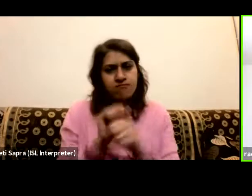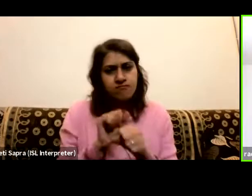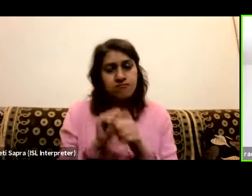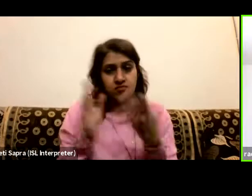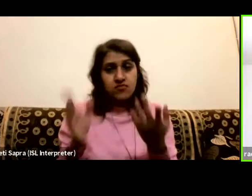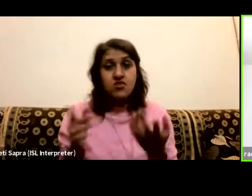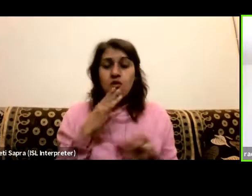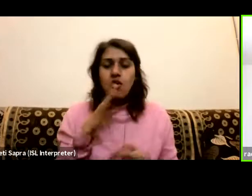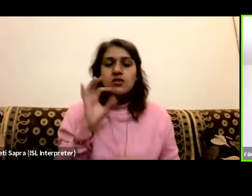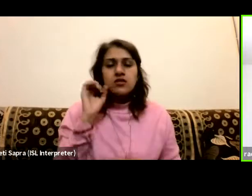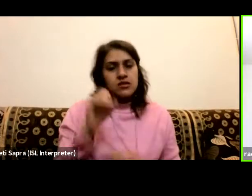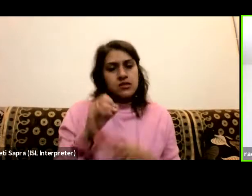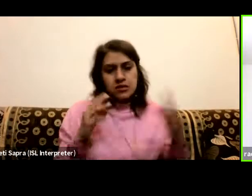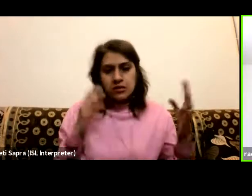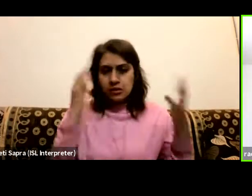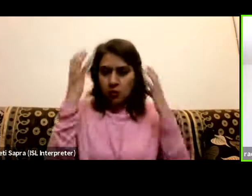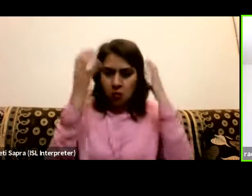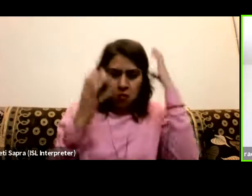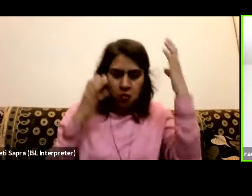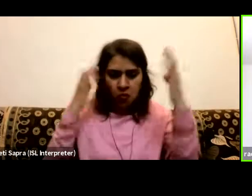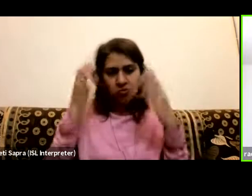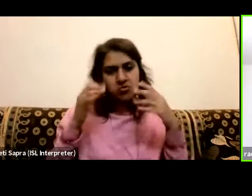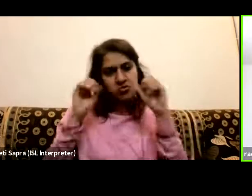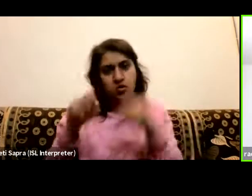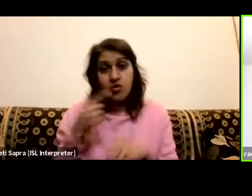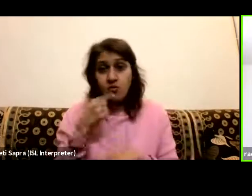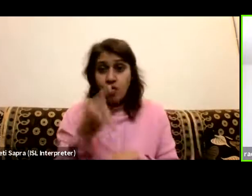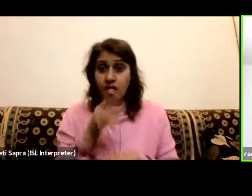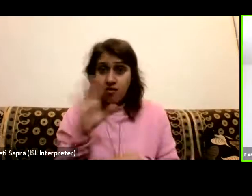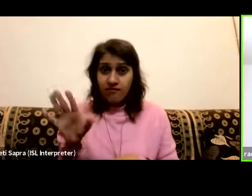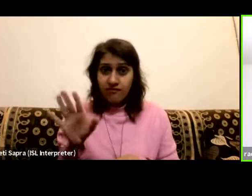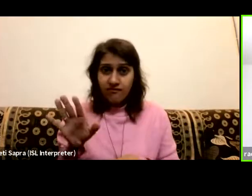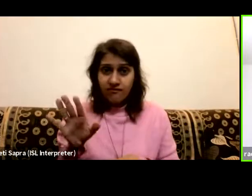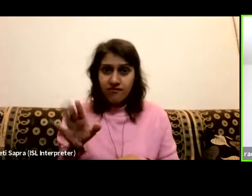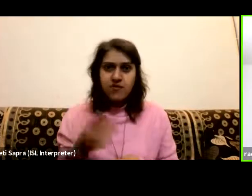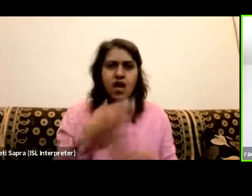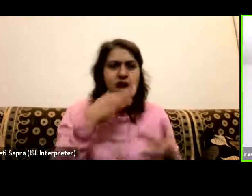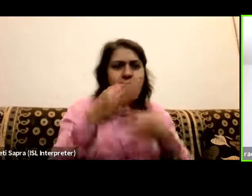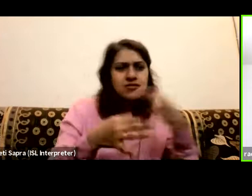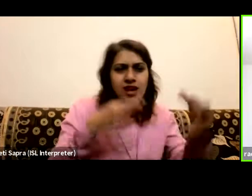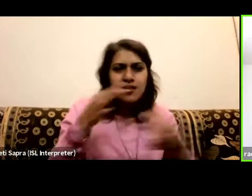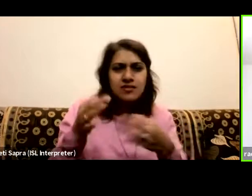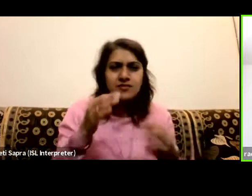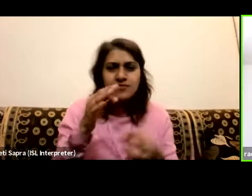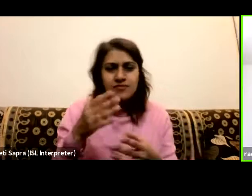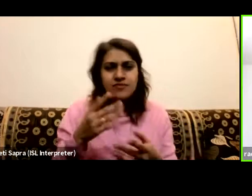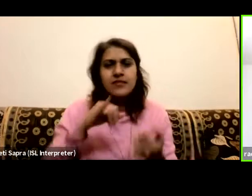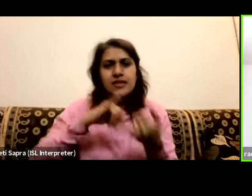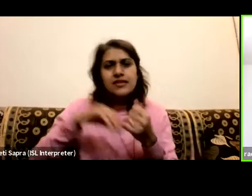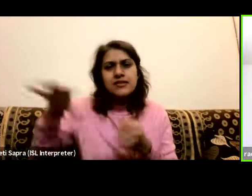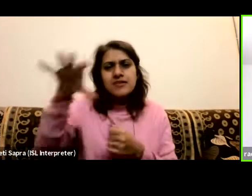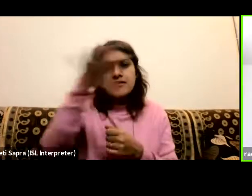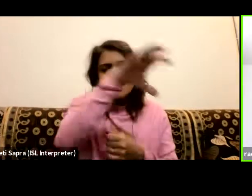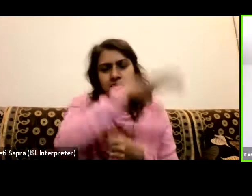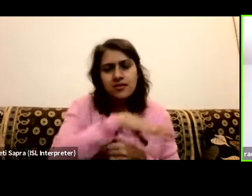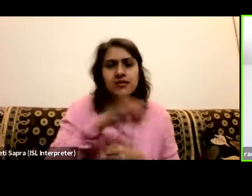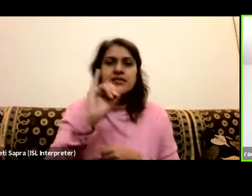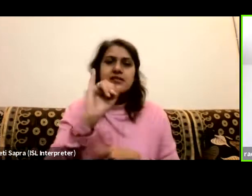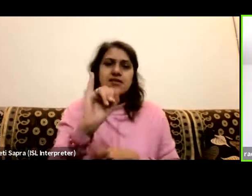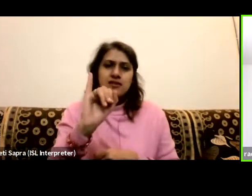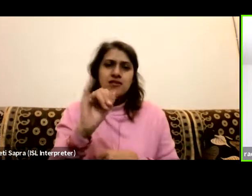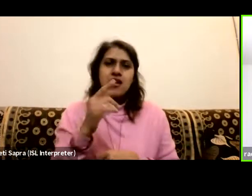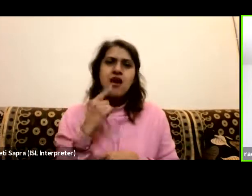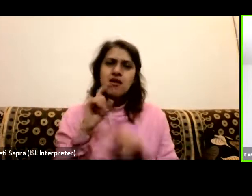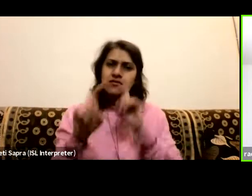really worry about, is they said when they asked children in 6 states of India that, are you